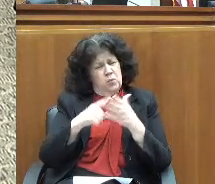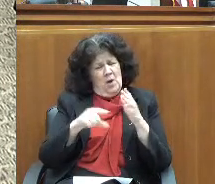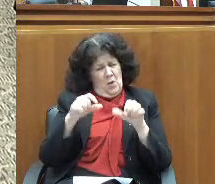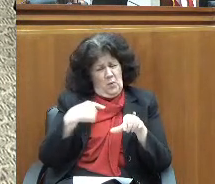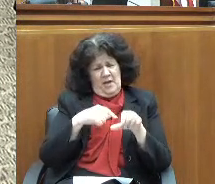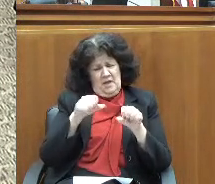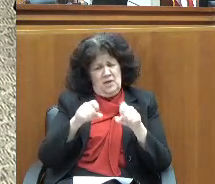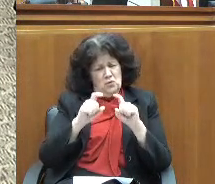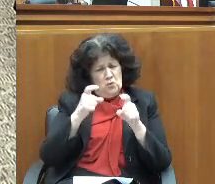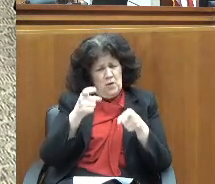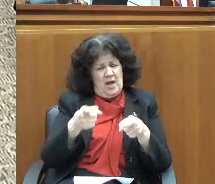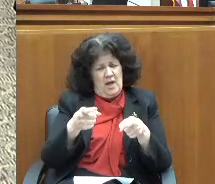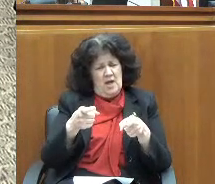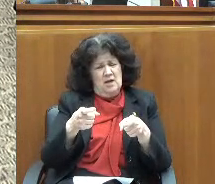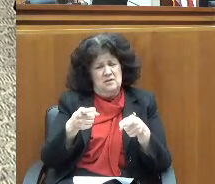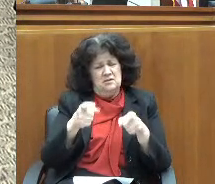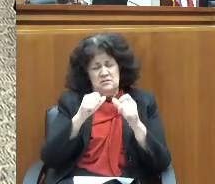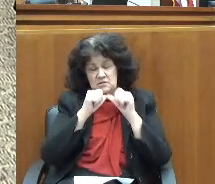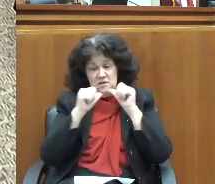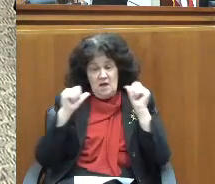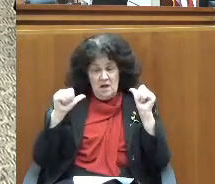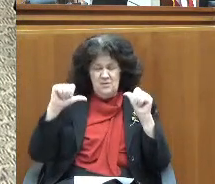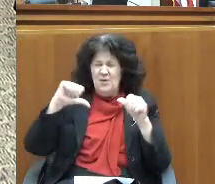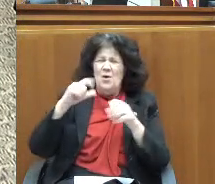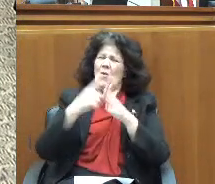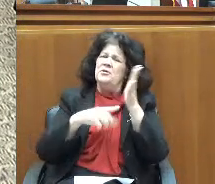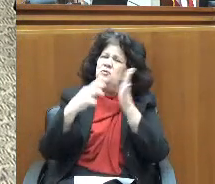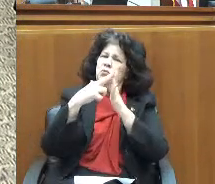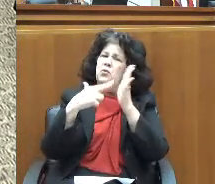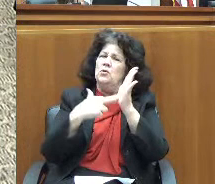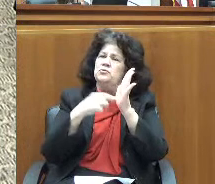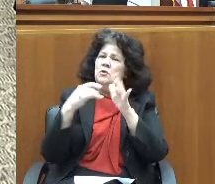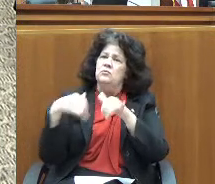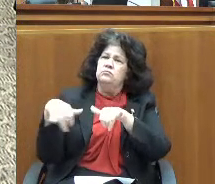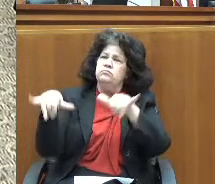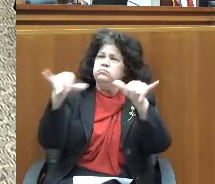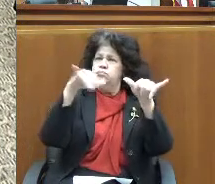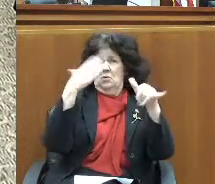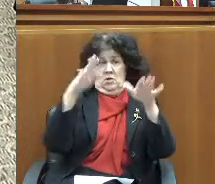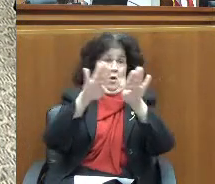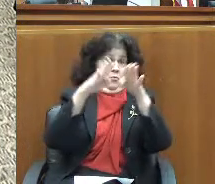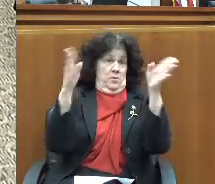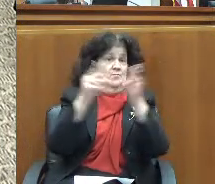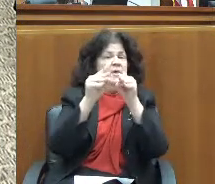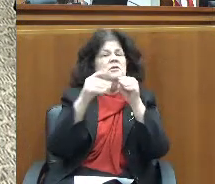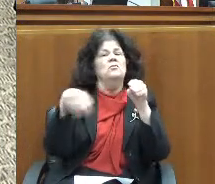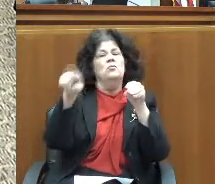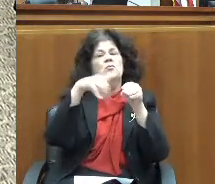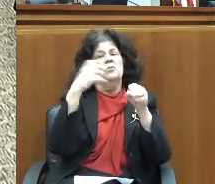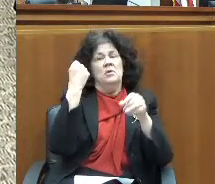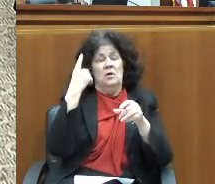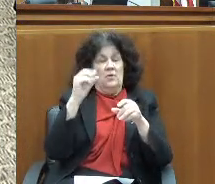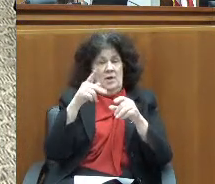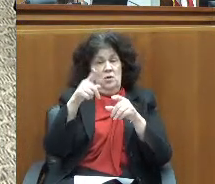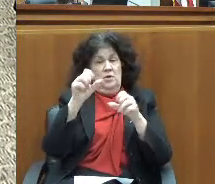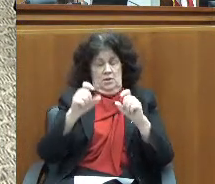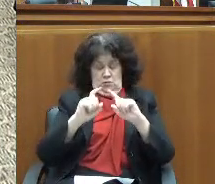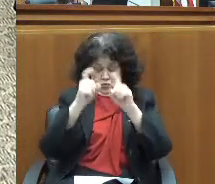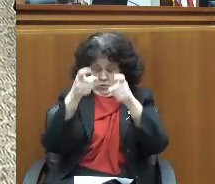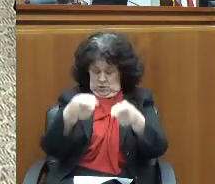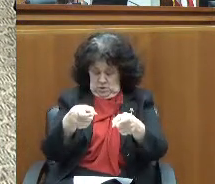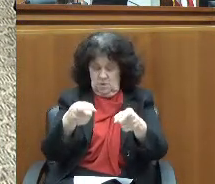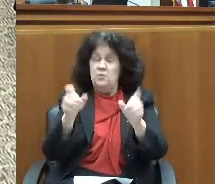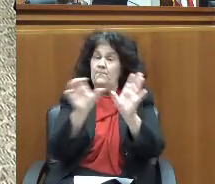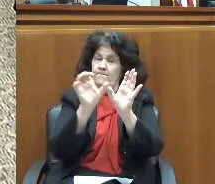deny, or deny? What are those rules again, just so that we're all clear since this is open? You can grant